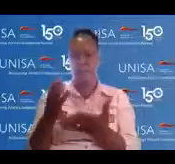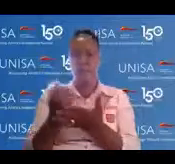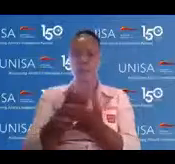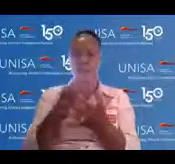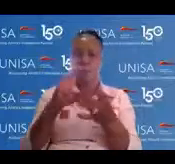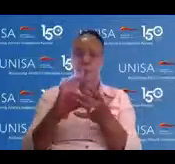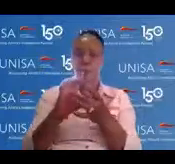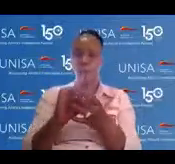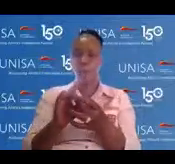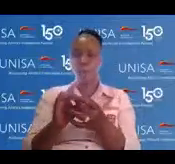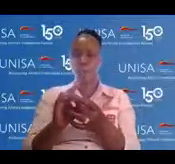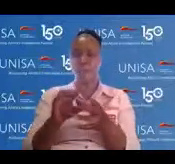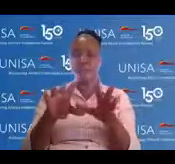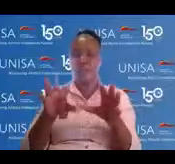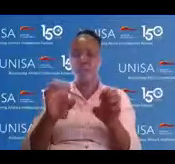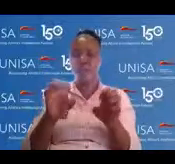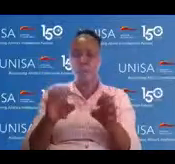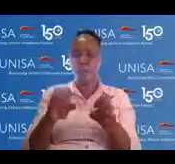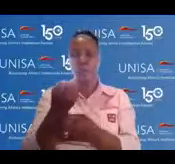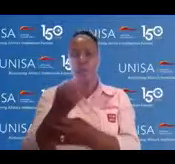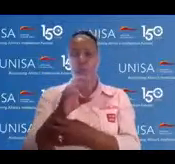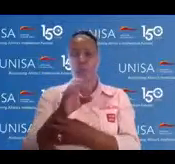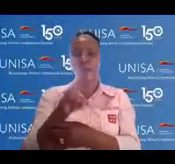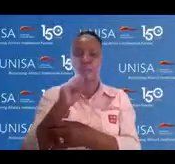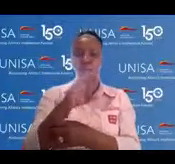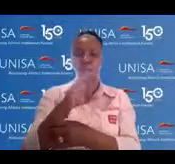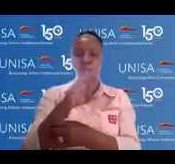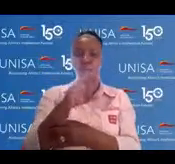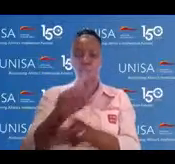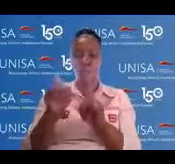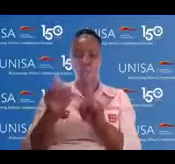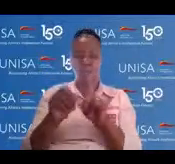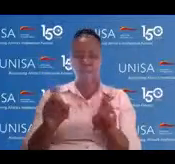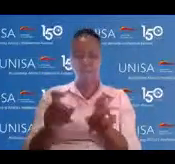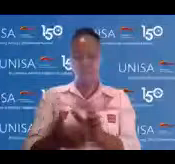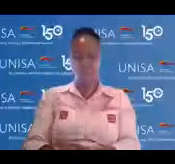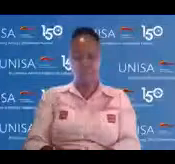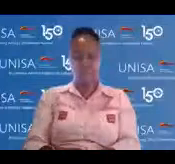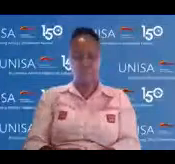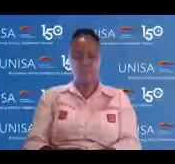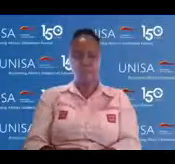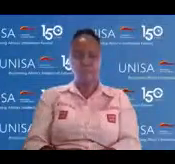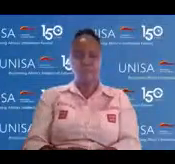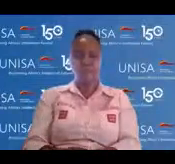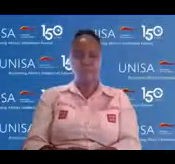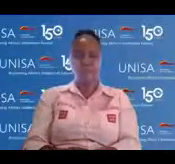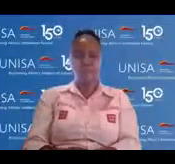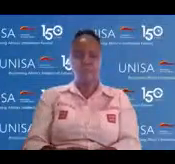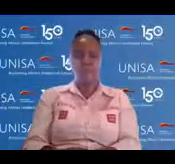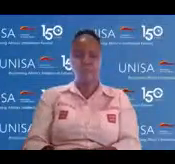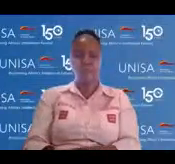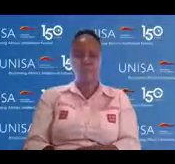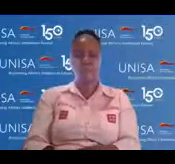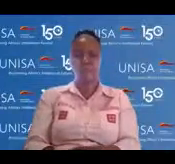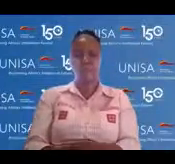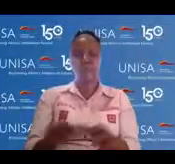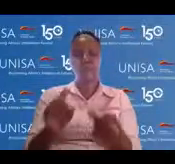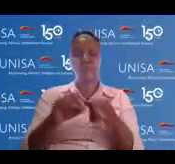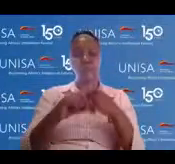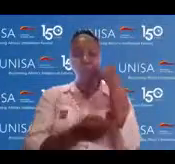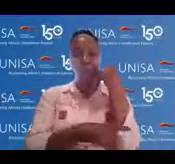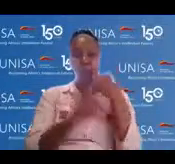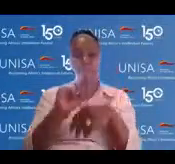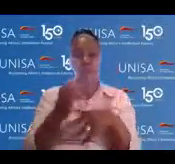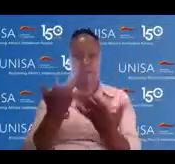MCQ questions as they appear. So just the last one for here